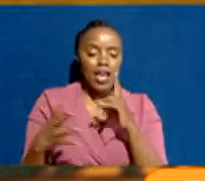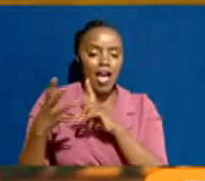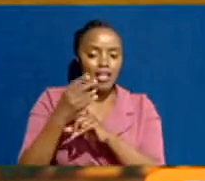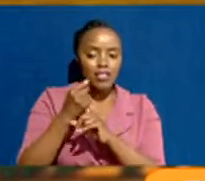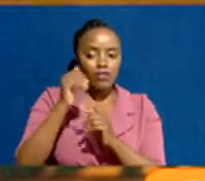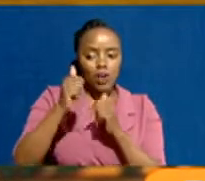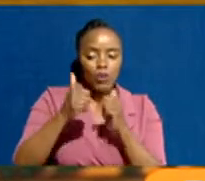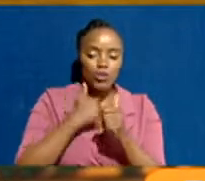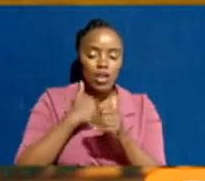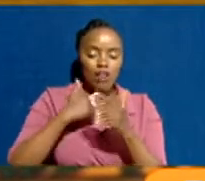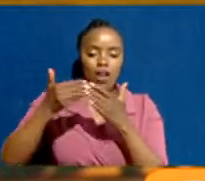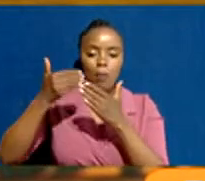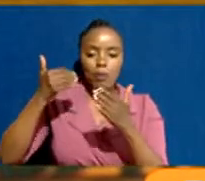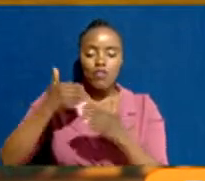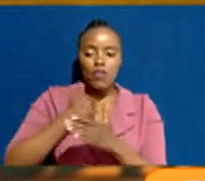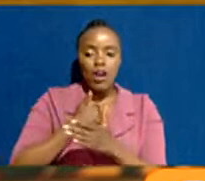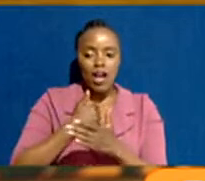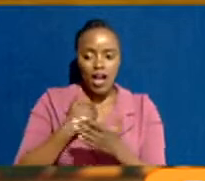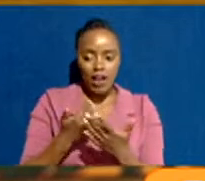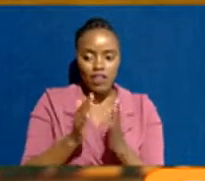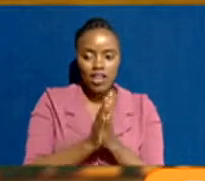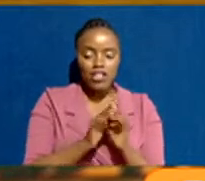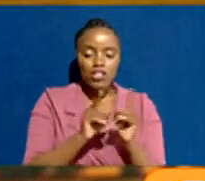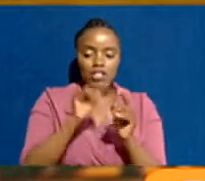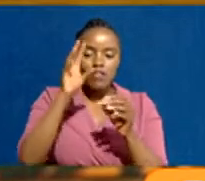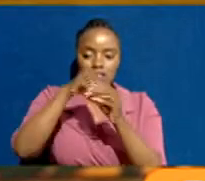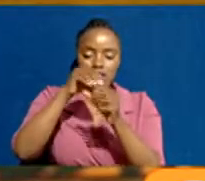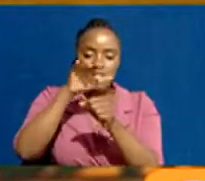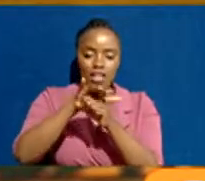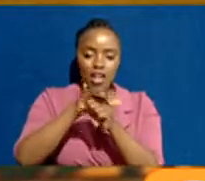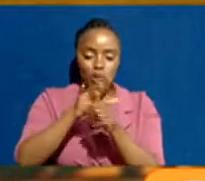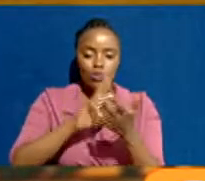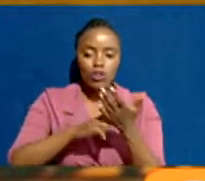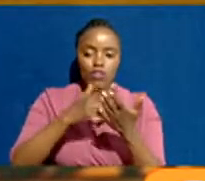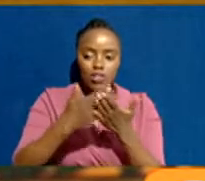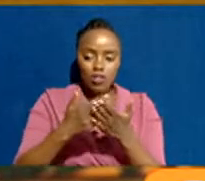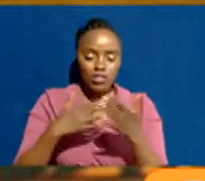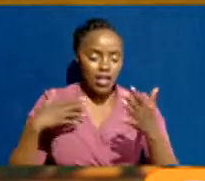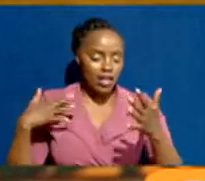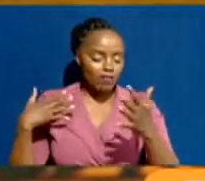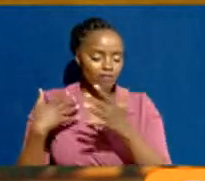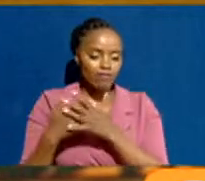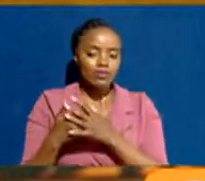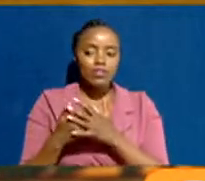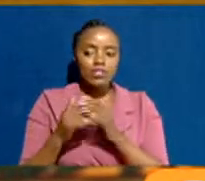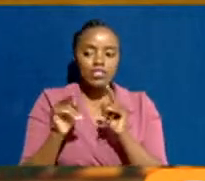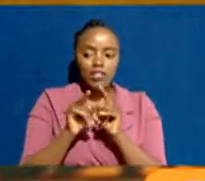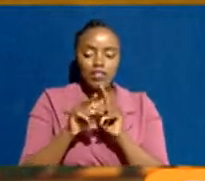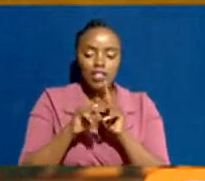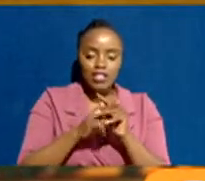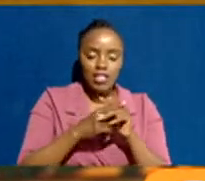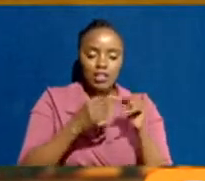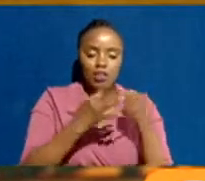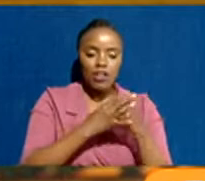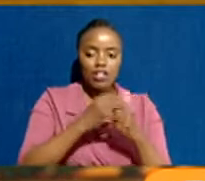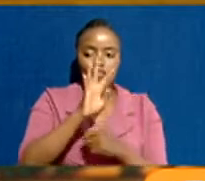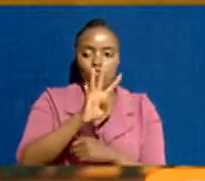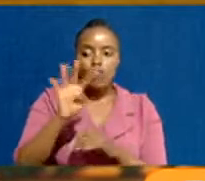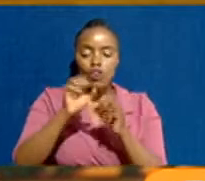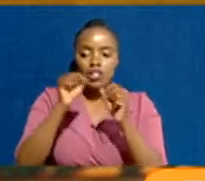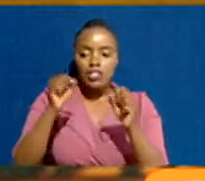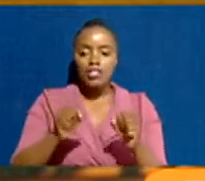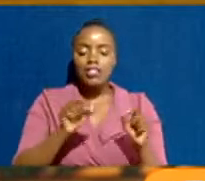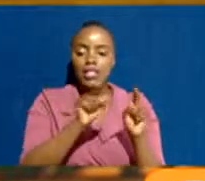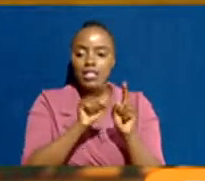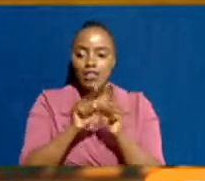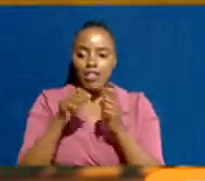that we have invested a lot of resources all the way with the inception of the 844,